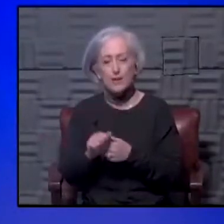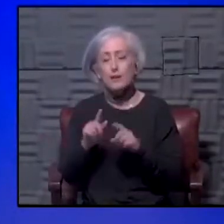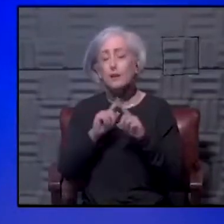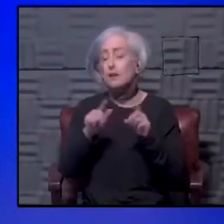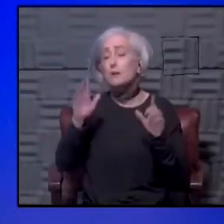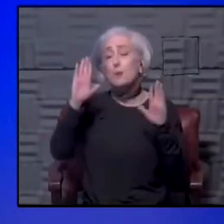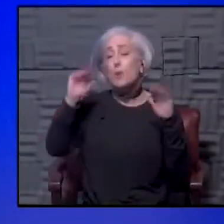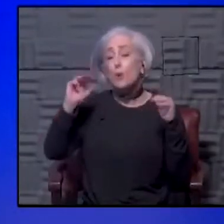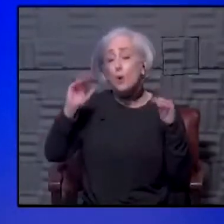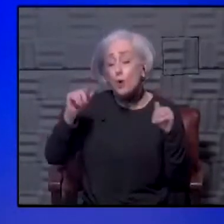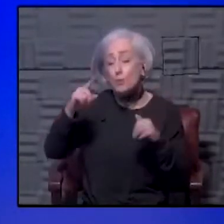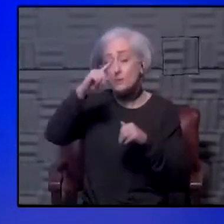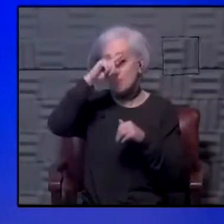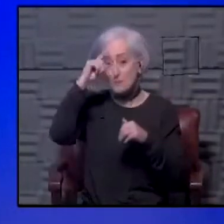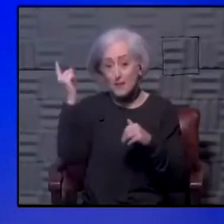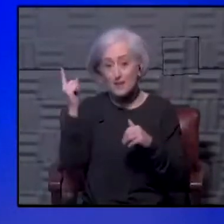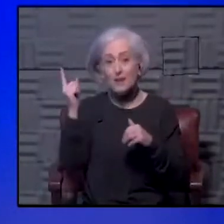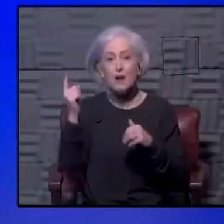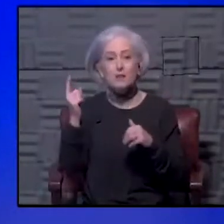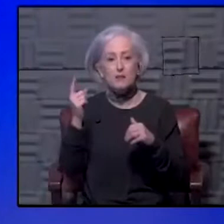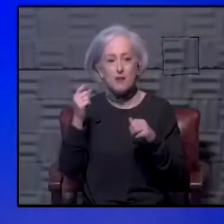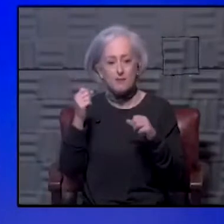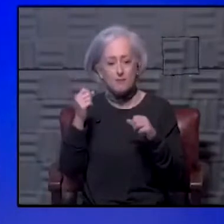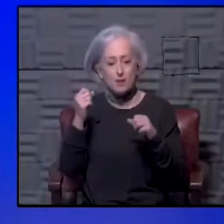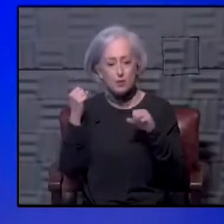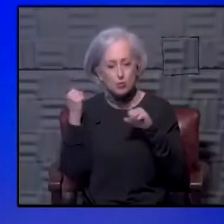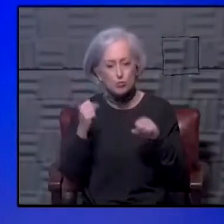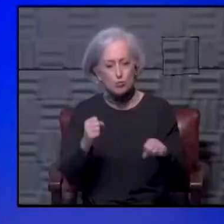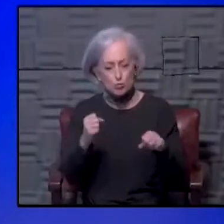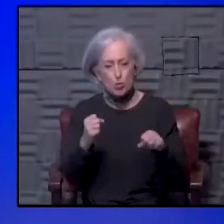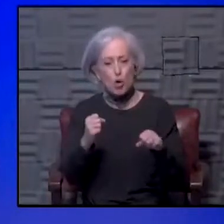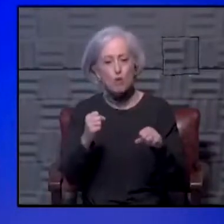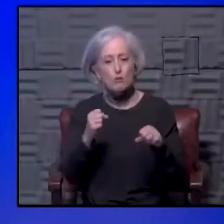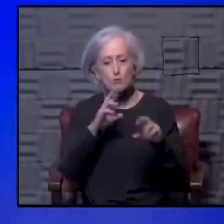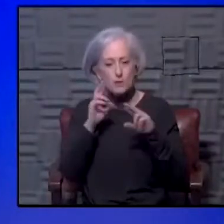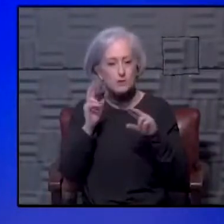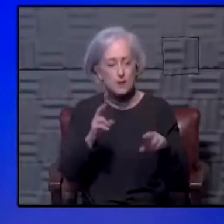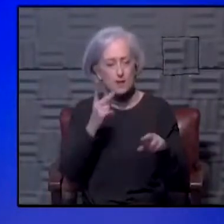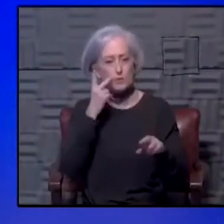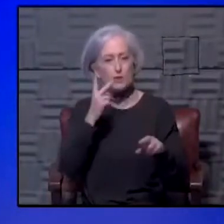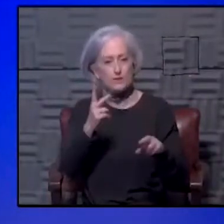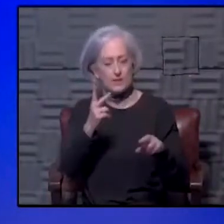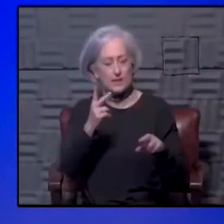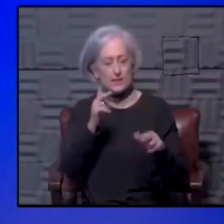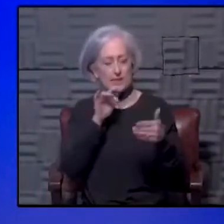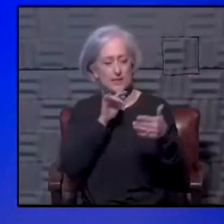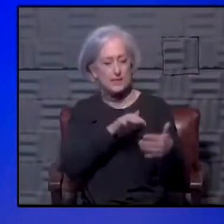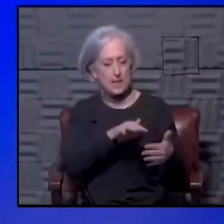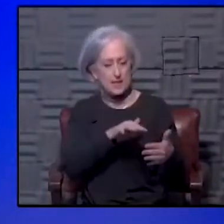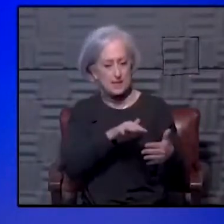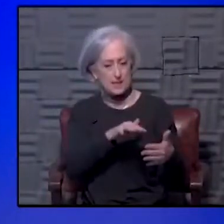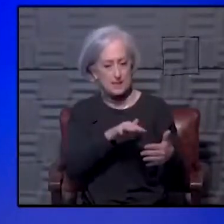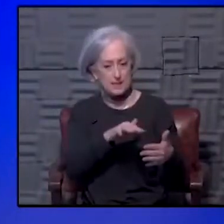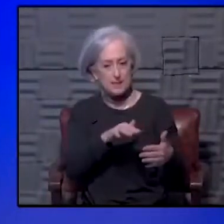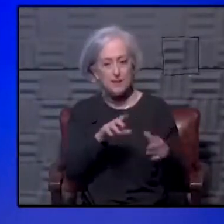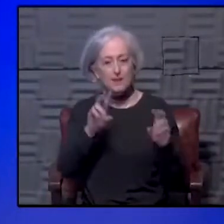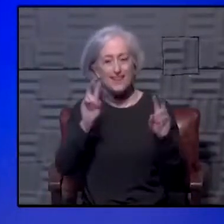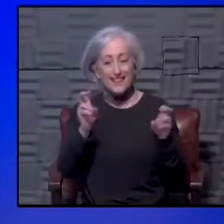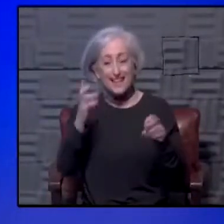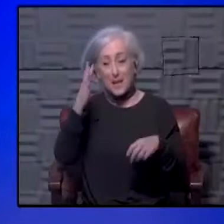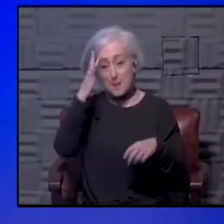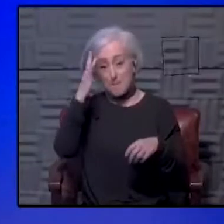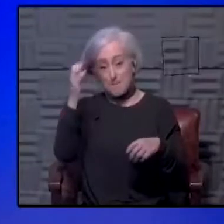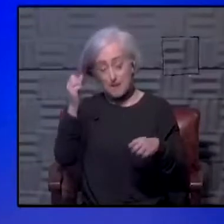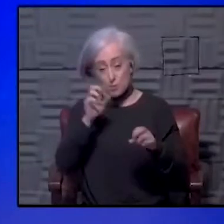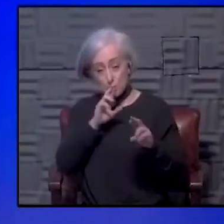that robust immune response that we saw in those early studies, that this memory response and the